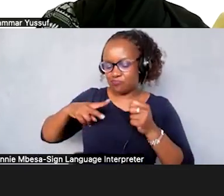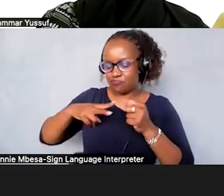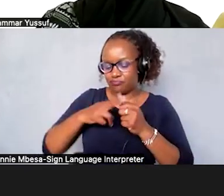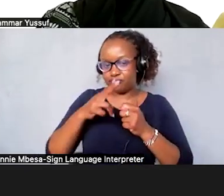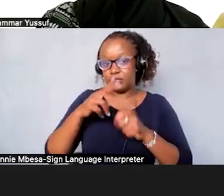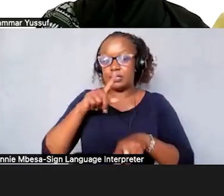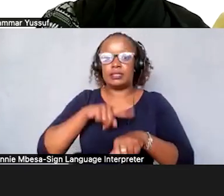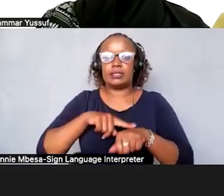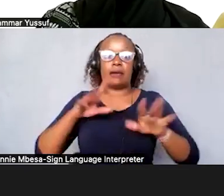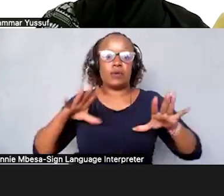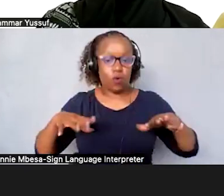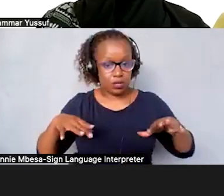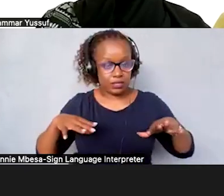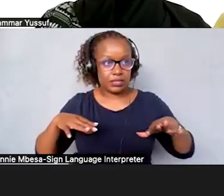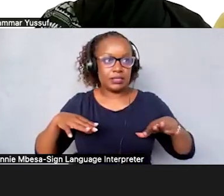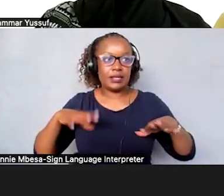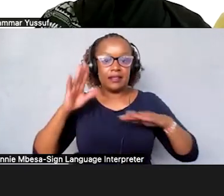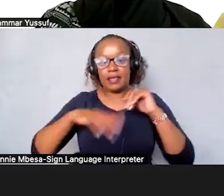to be cut during the holiday seasons,